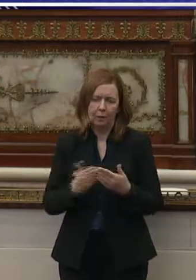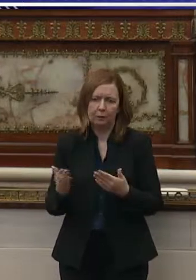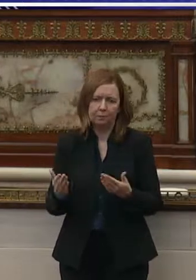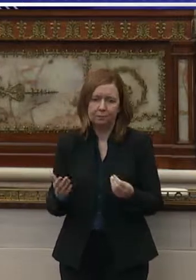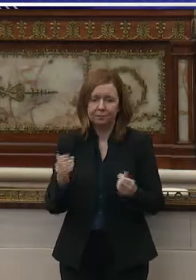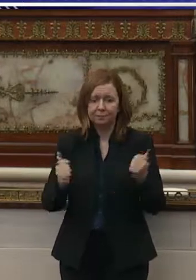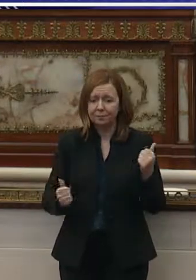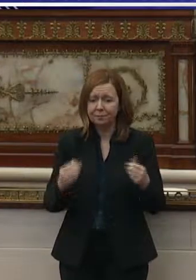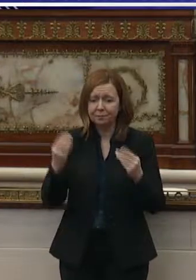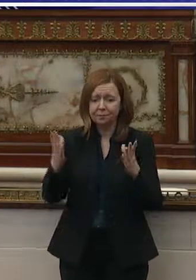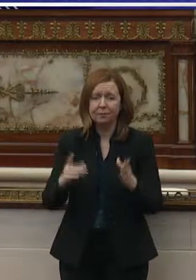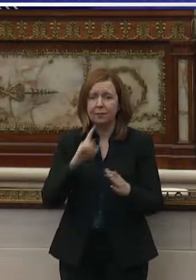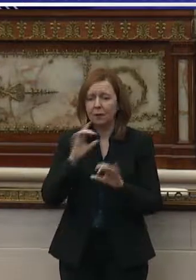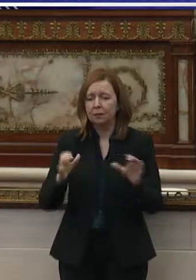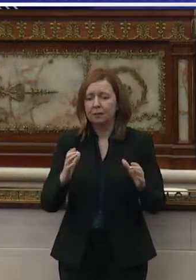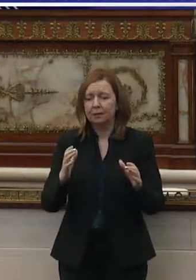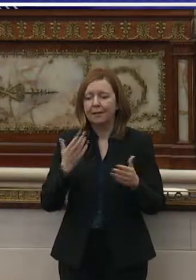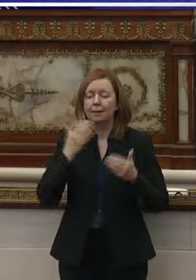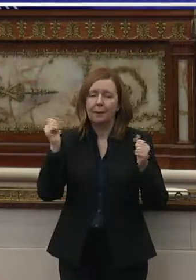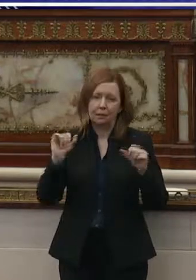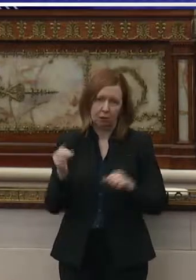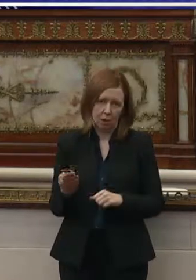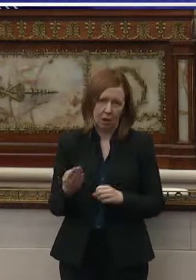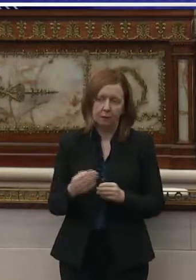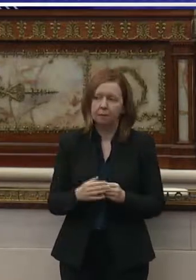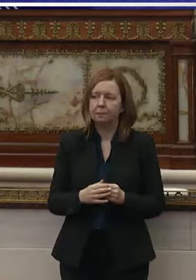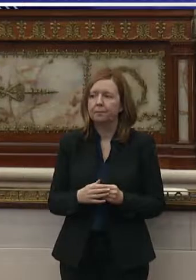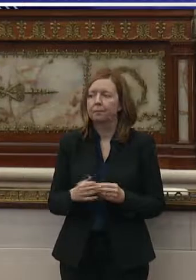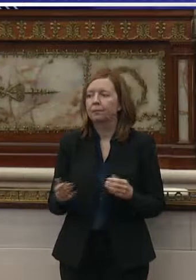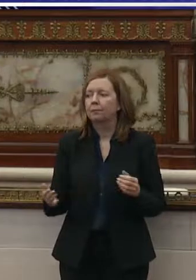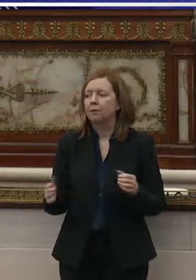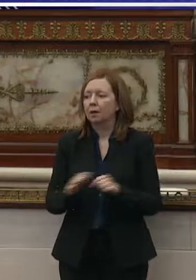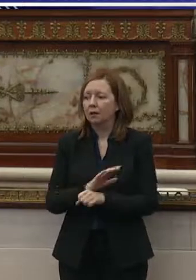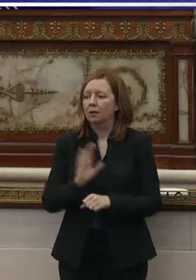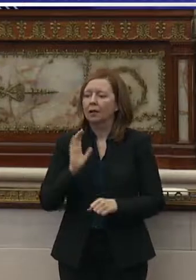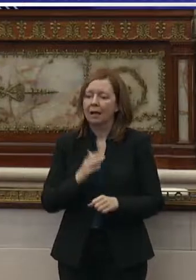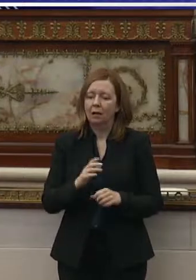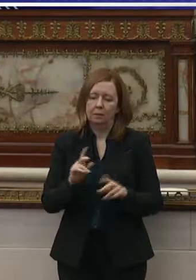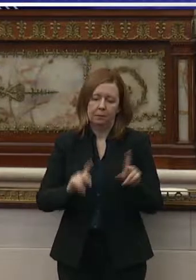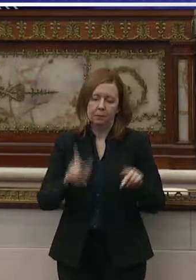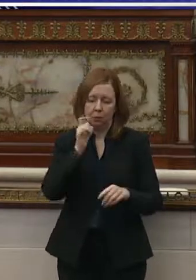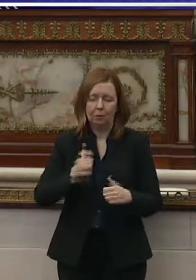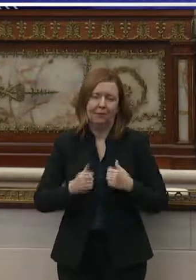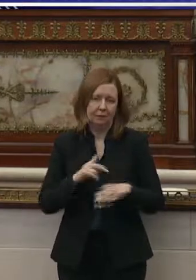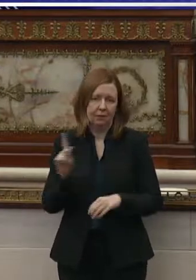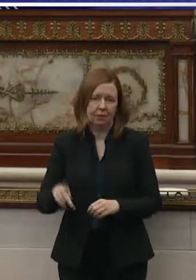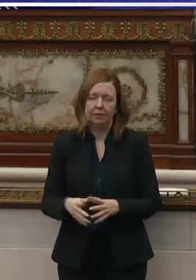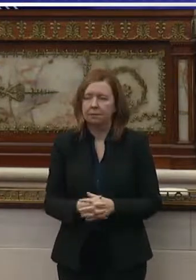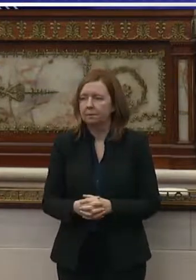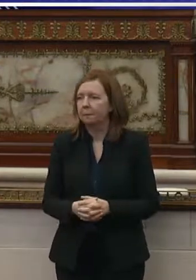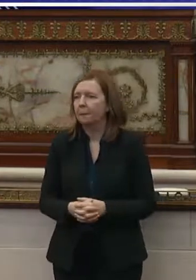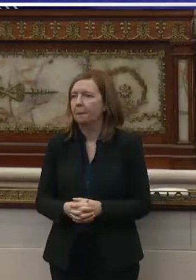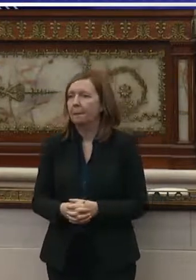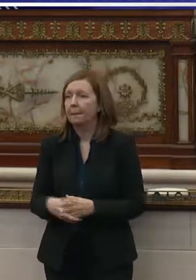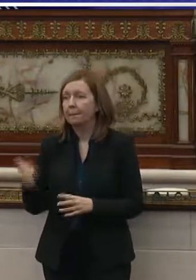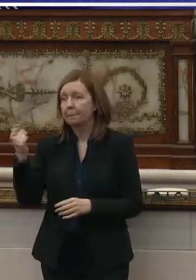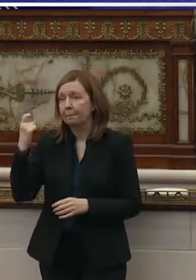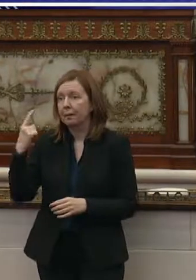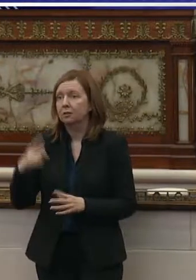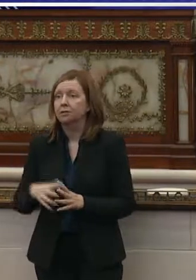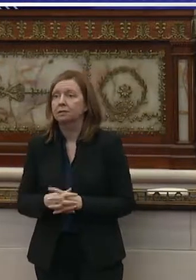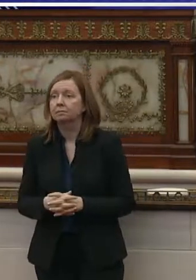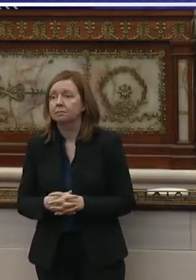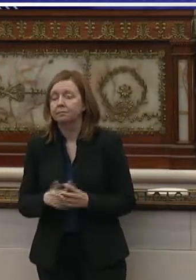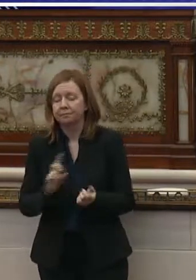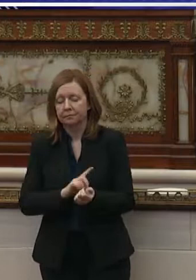and which providers are doing the best job at covering our Philadelphia residents. Understood. And I think Dr.